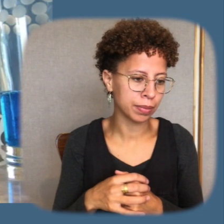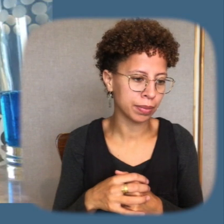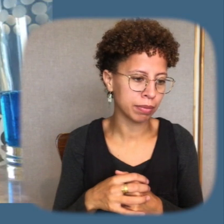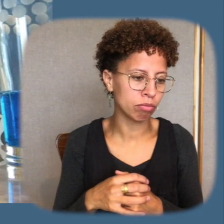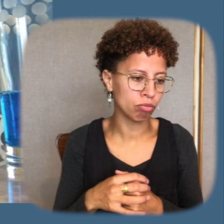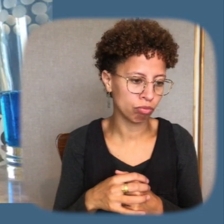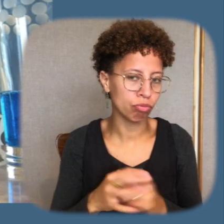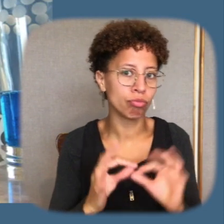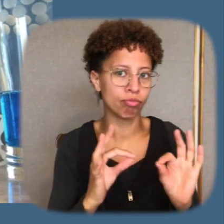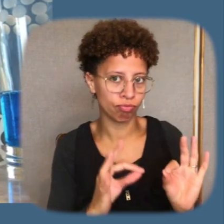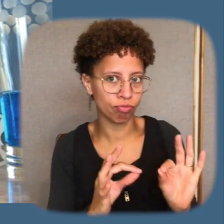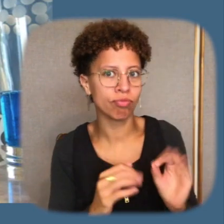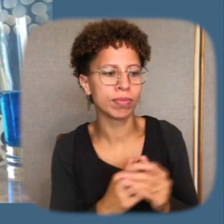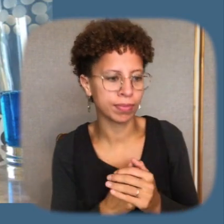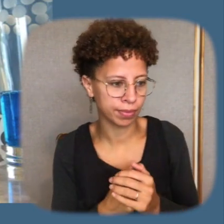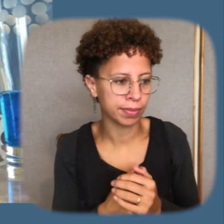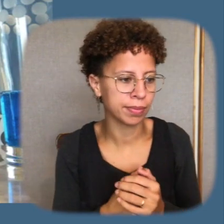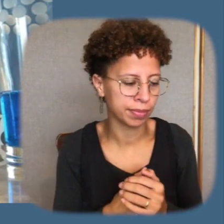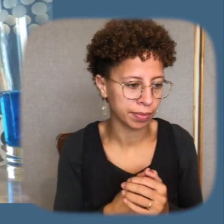There.